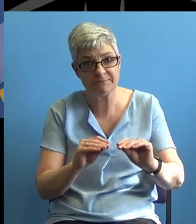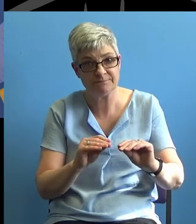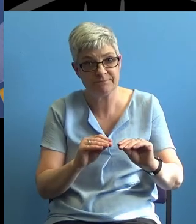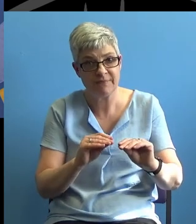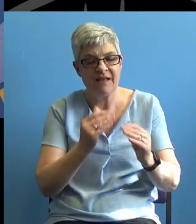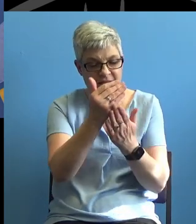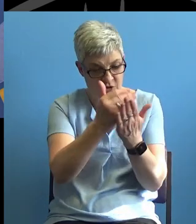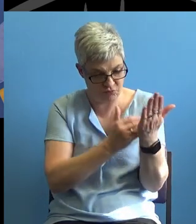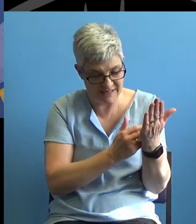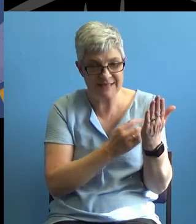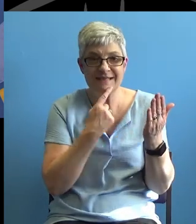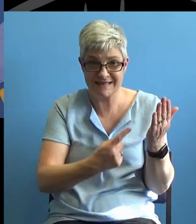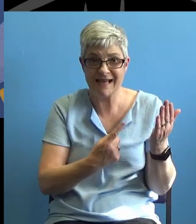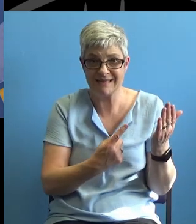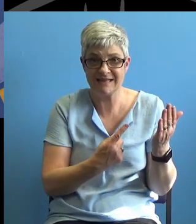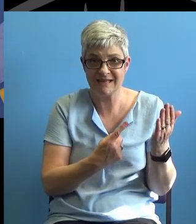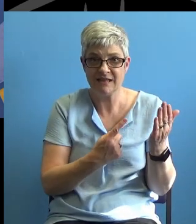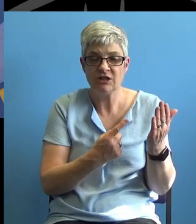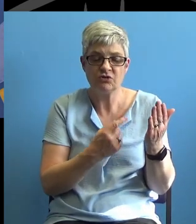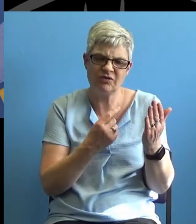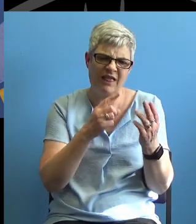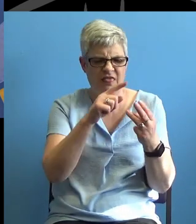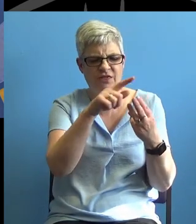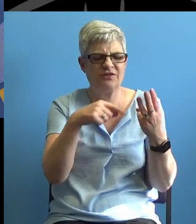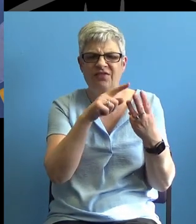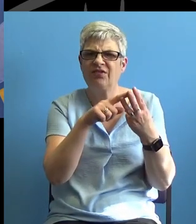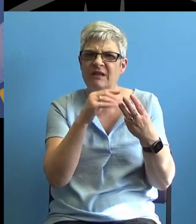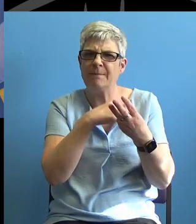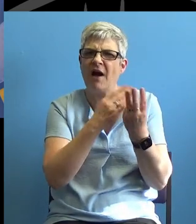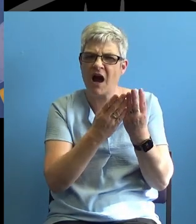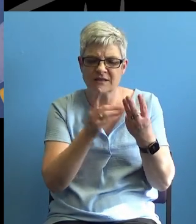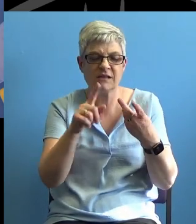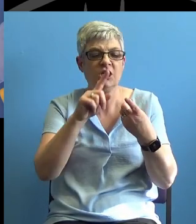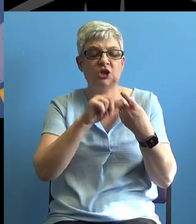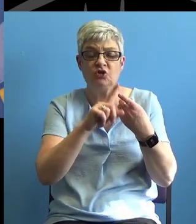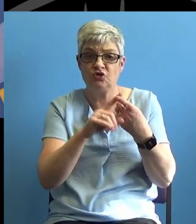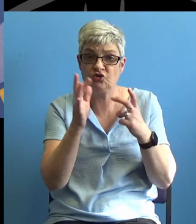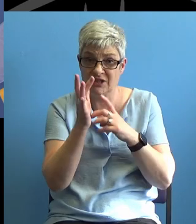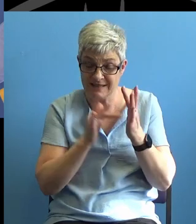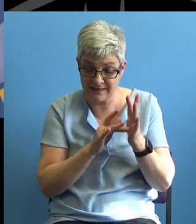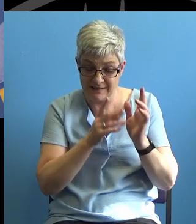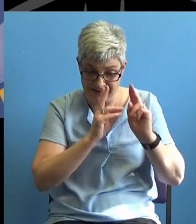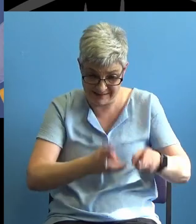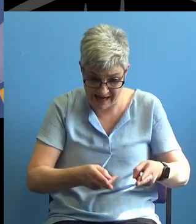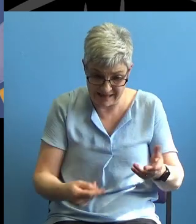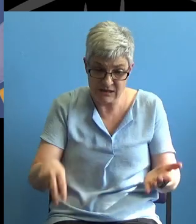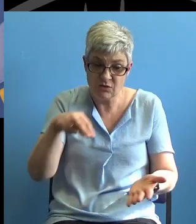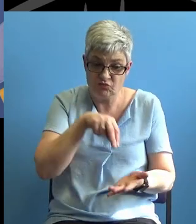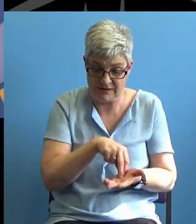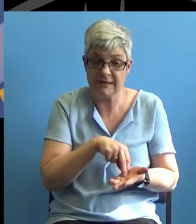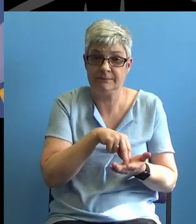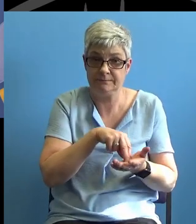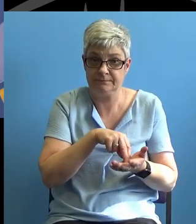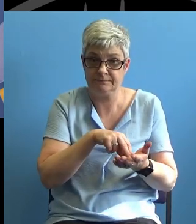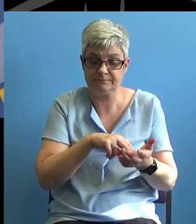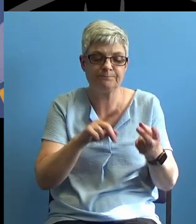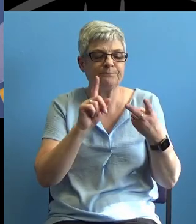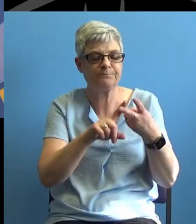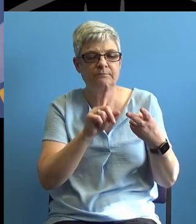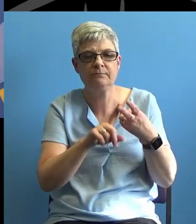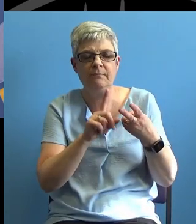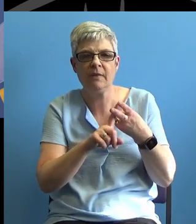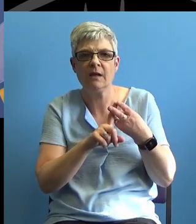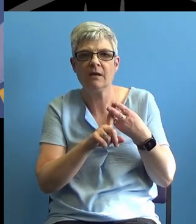And the creed that he sets out is really in three parts. Firstly, that Jesus himself had died and had risen.